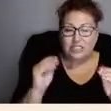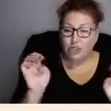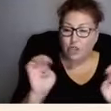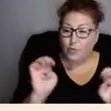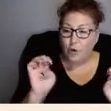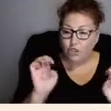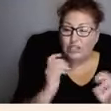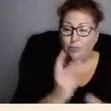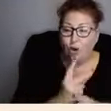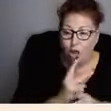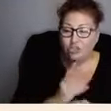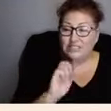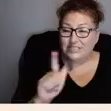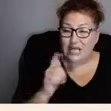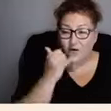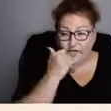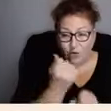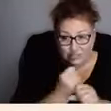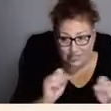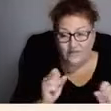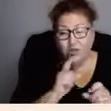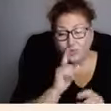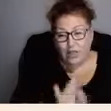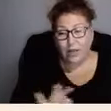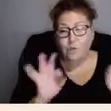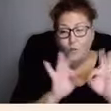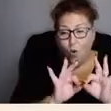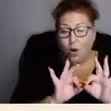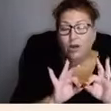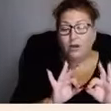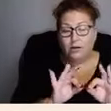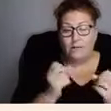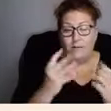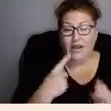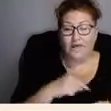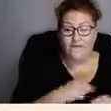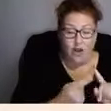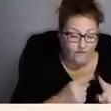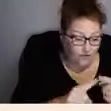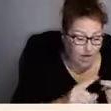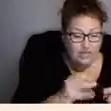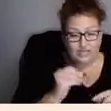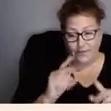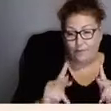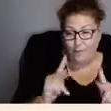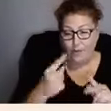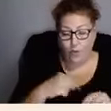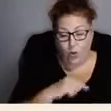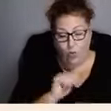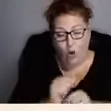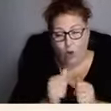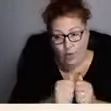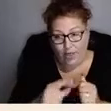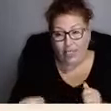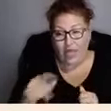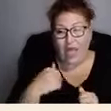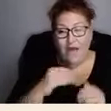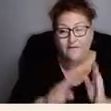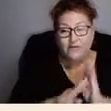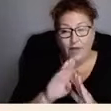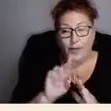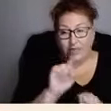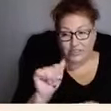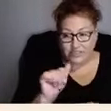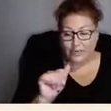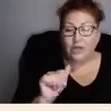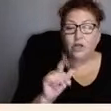phone safety is important, and a lot of our friends and individuals we work with that have developmental disabilities do have